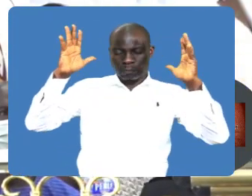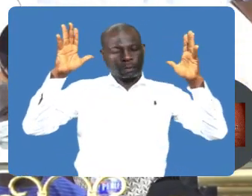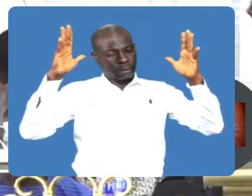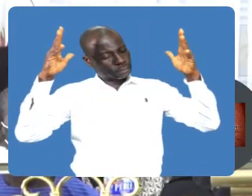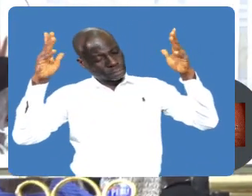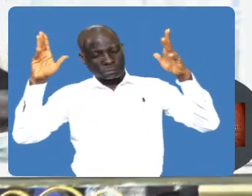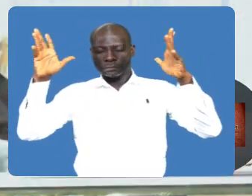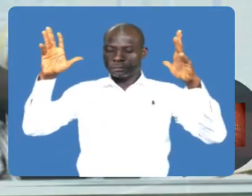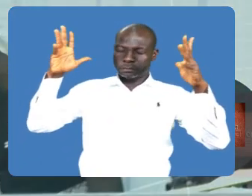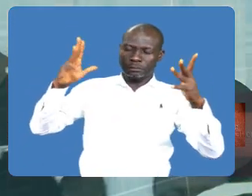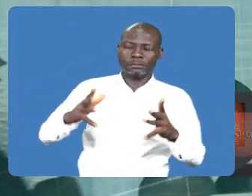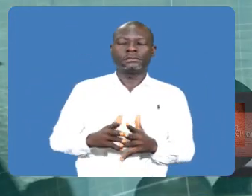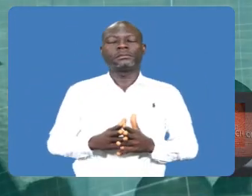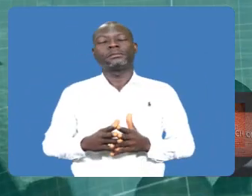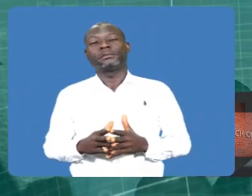fan siano.